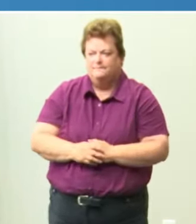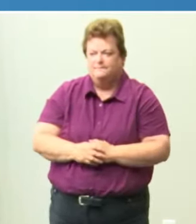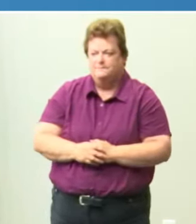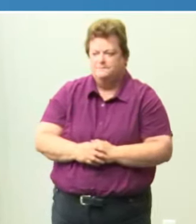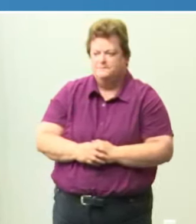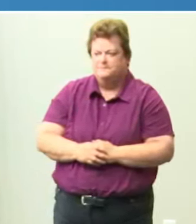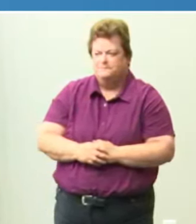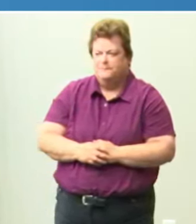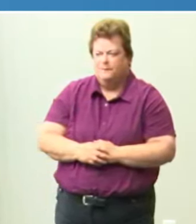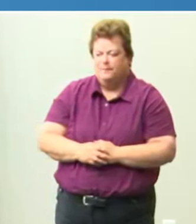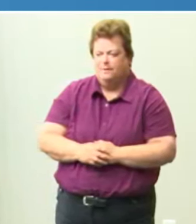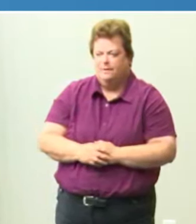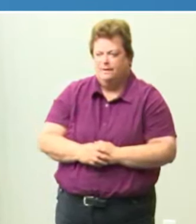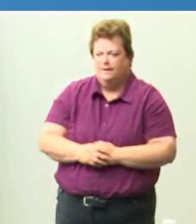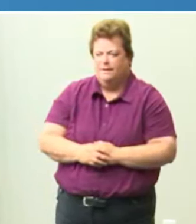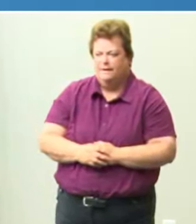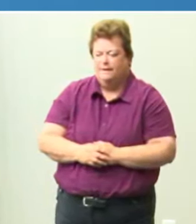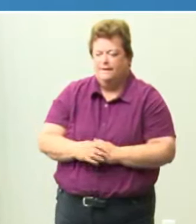In this